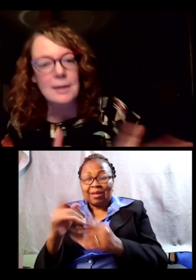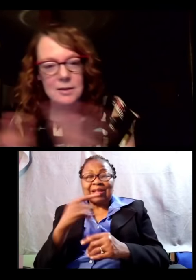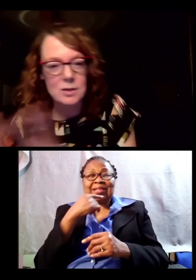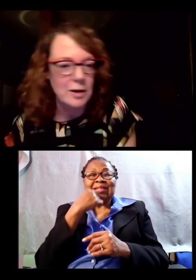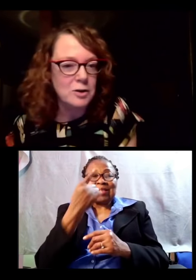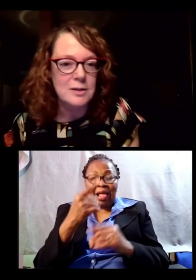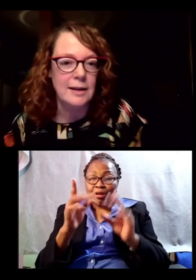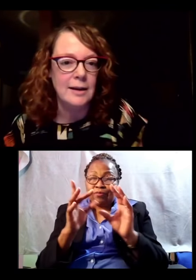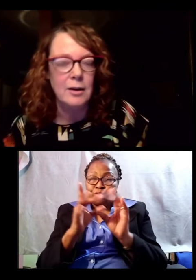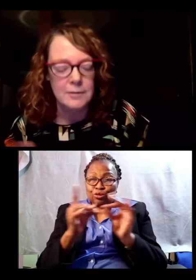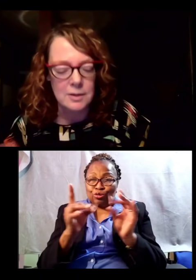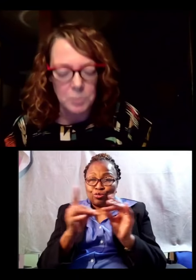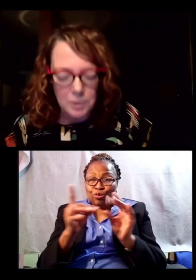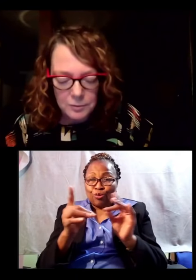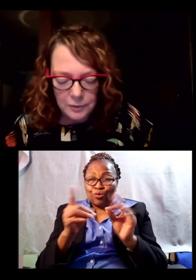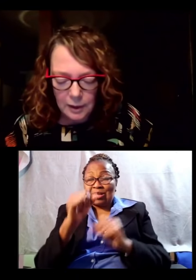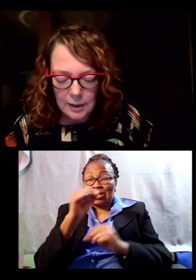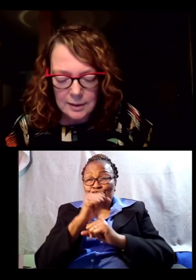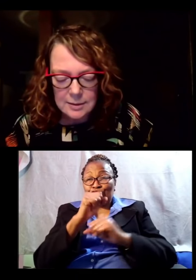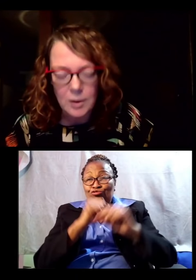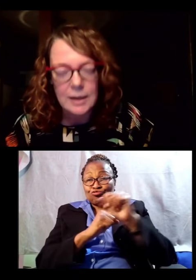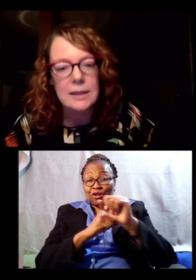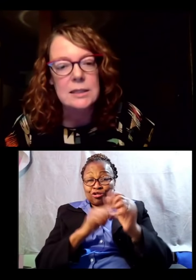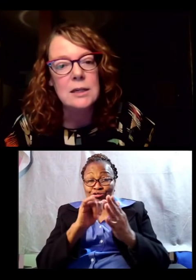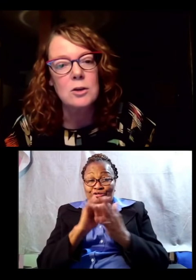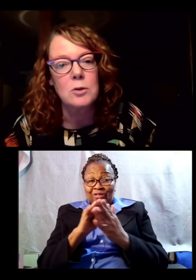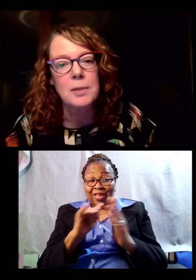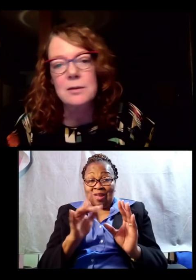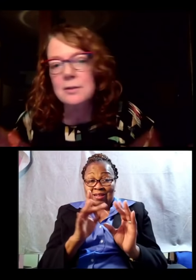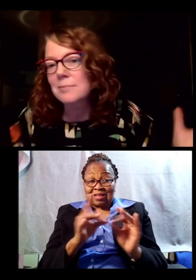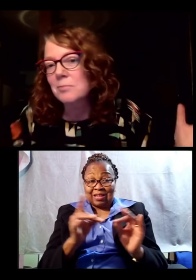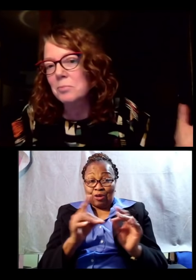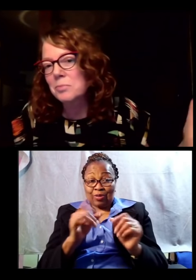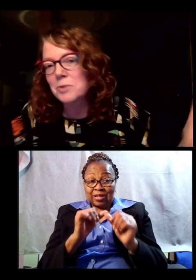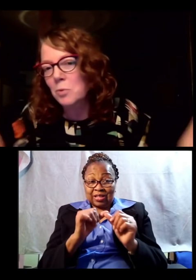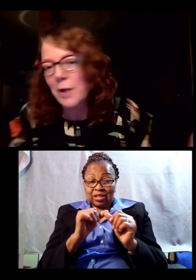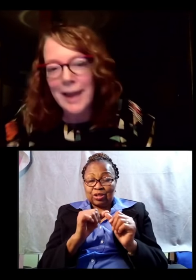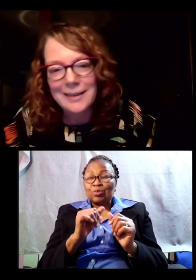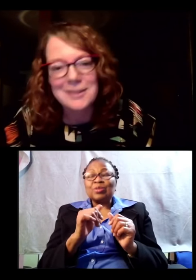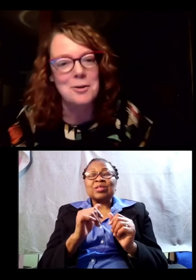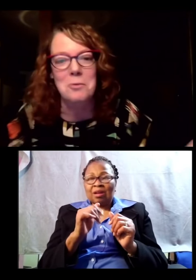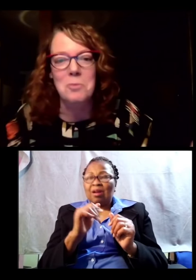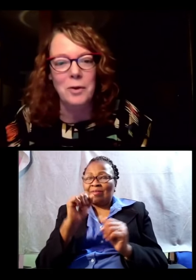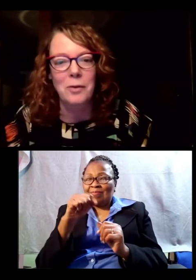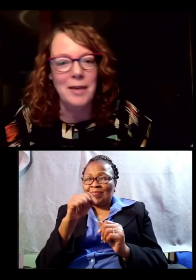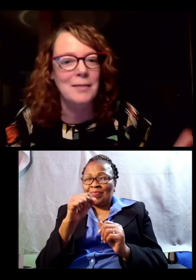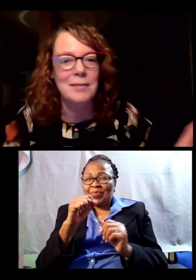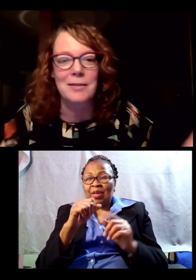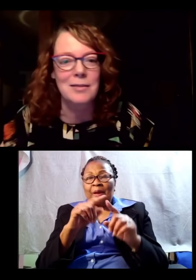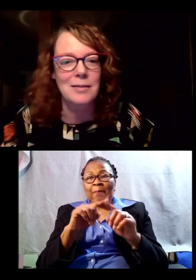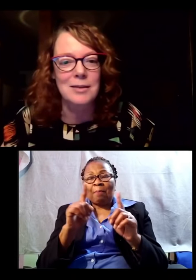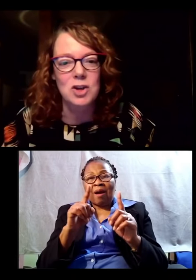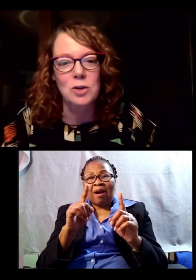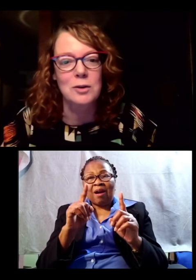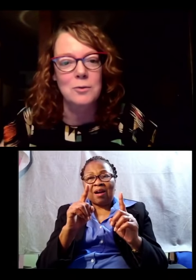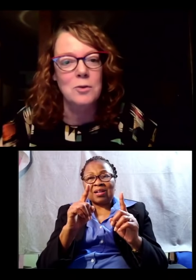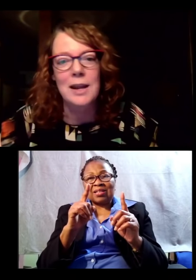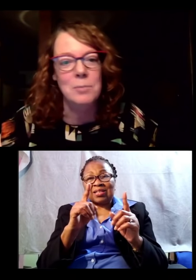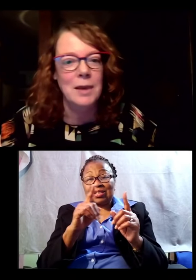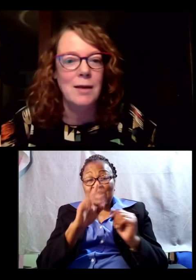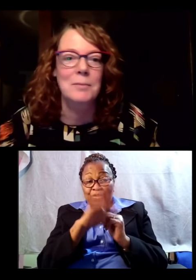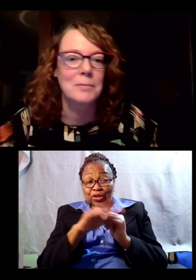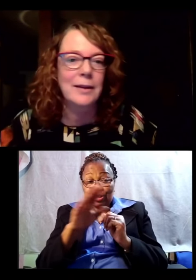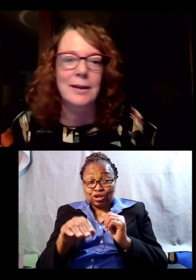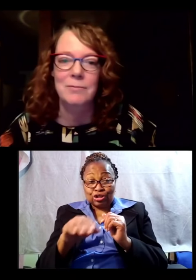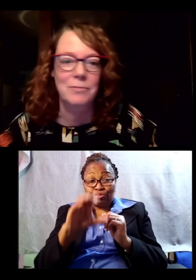that structures that narrative so beautifully is going to continue, but there's, to what end, you know, will then the children of